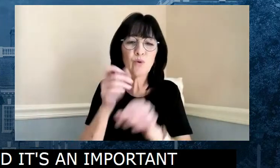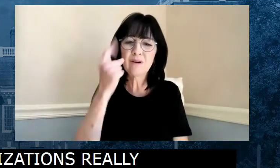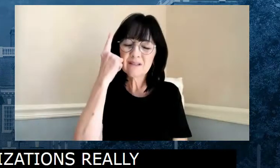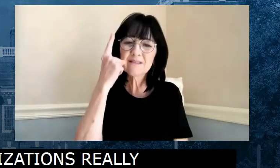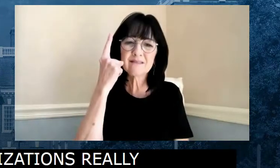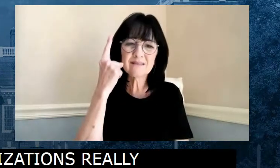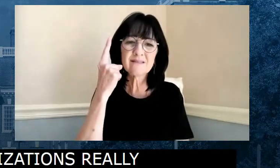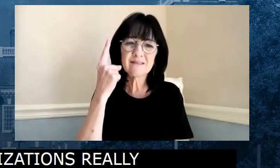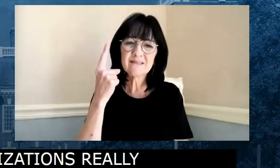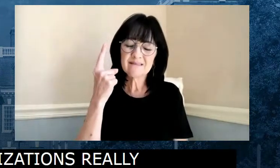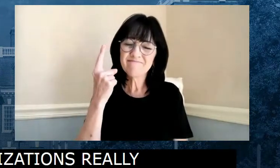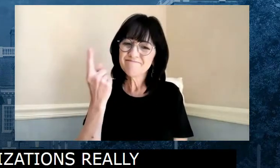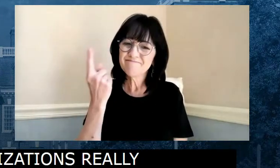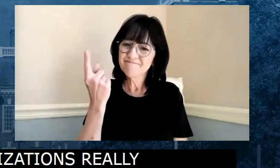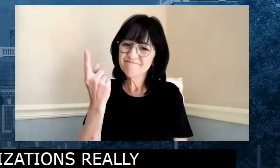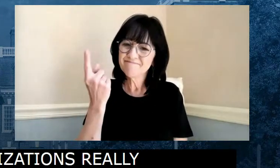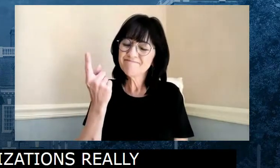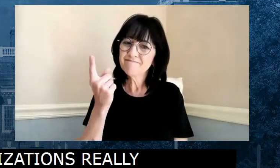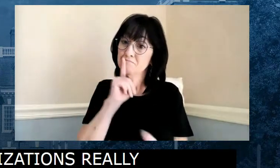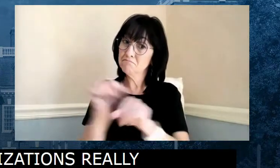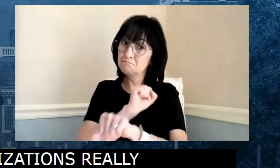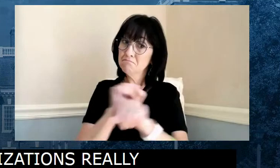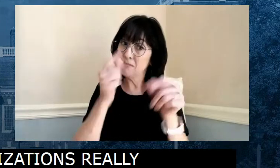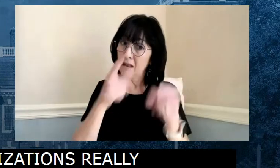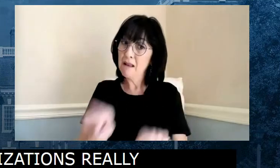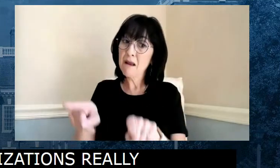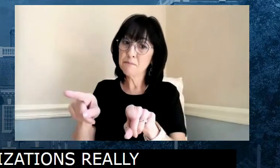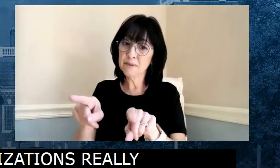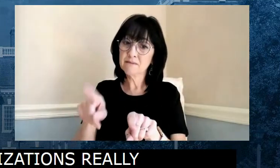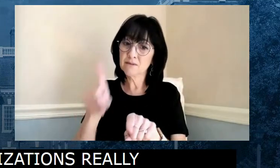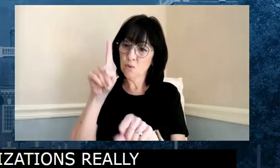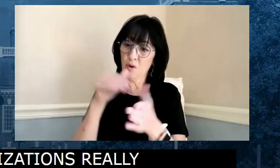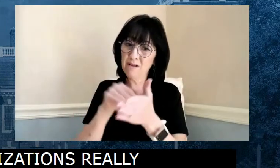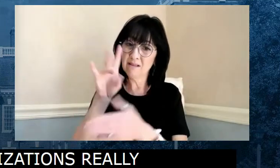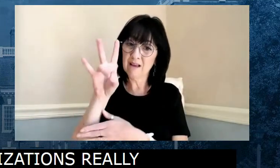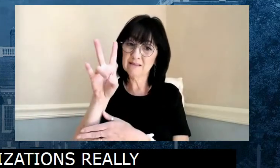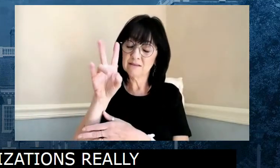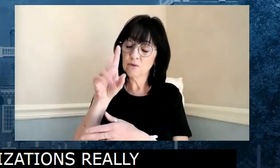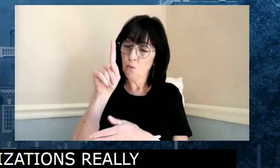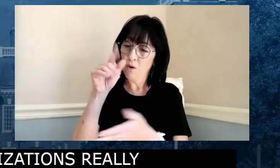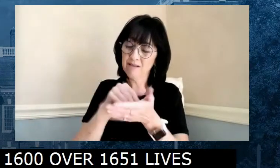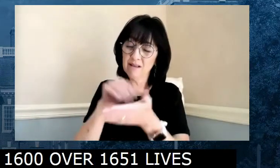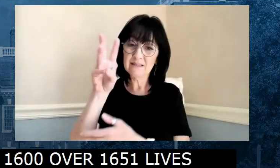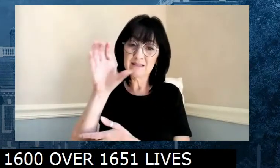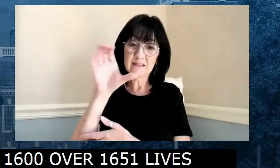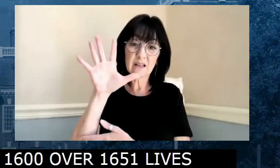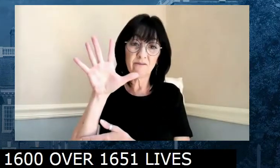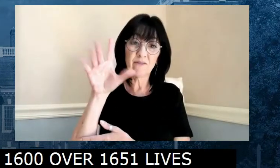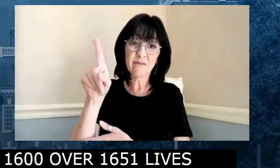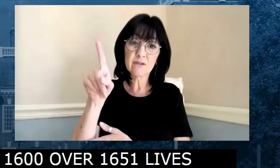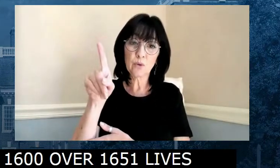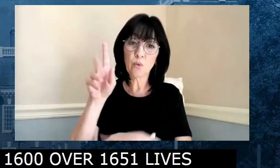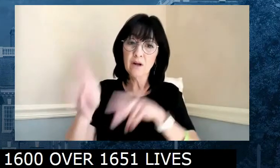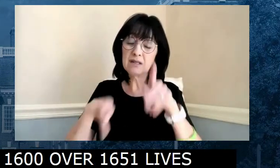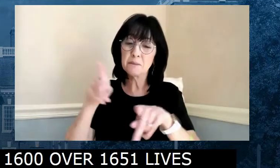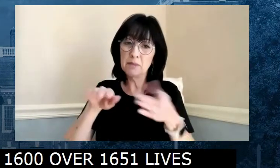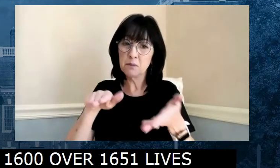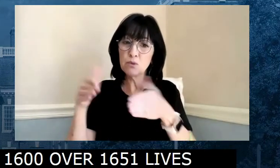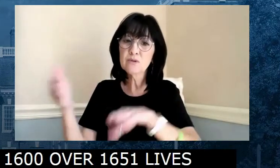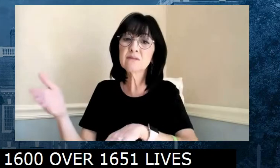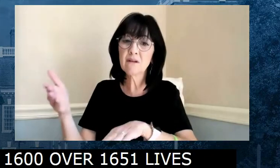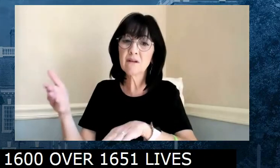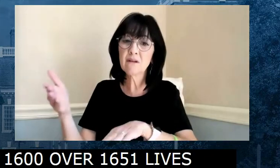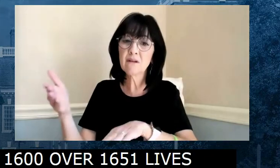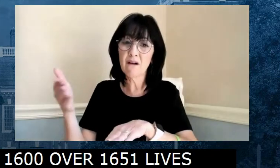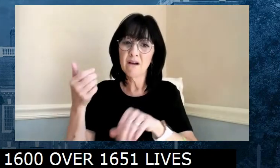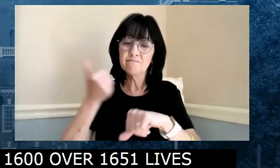1,600, over 1,651 lives that are lost. But again, that has really flattened out with many days where